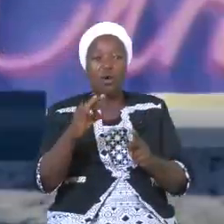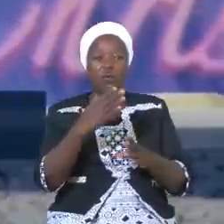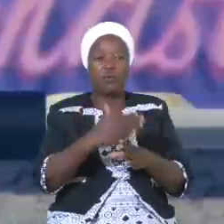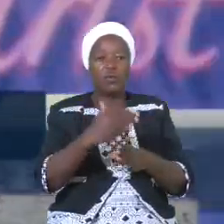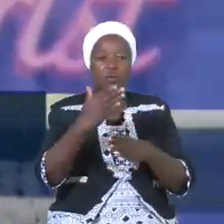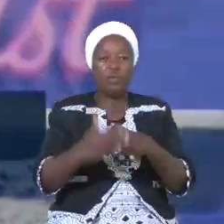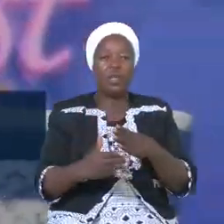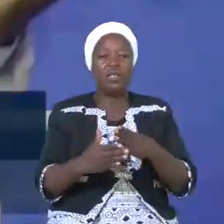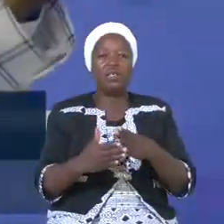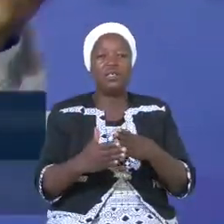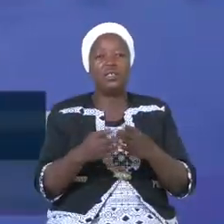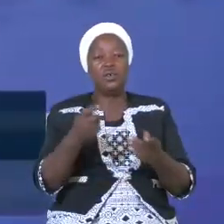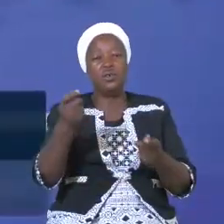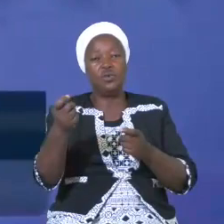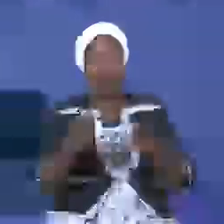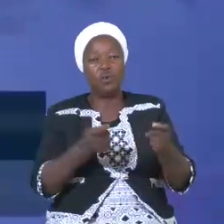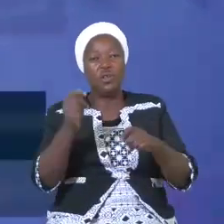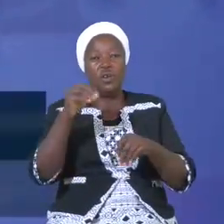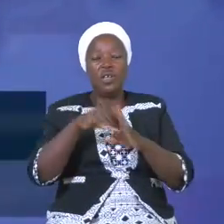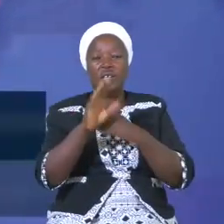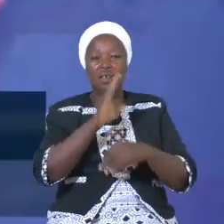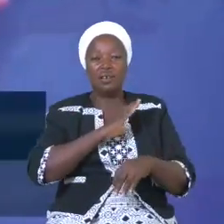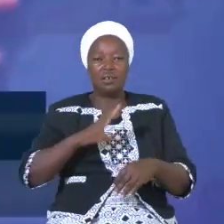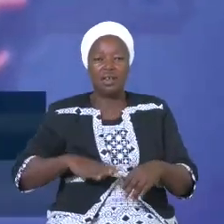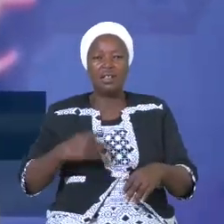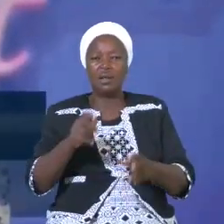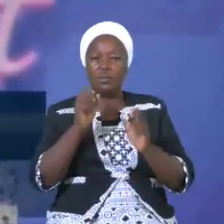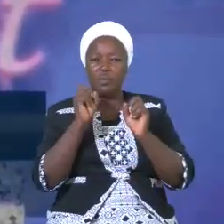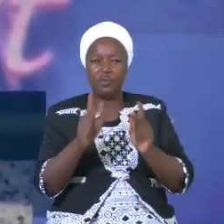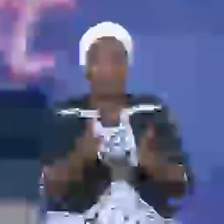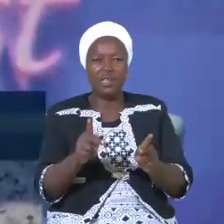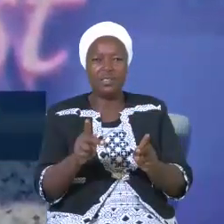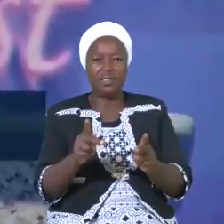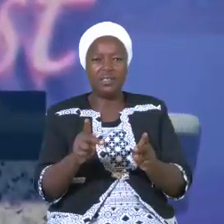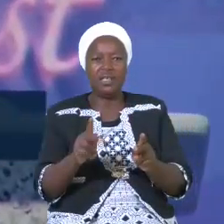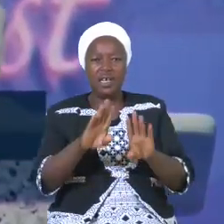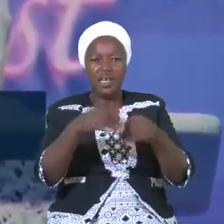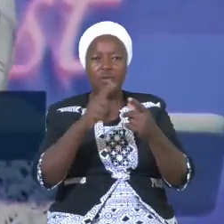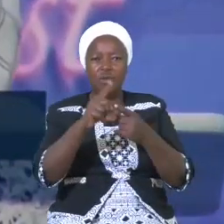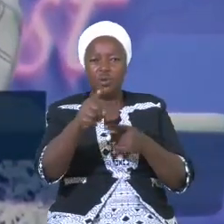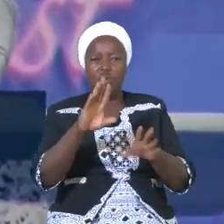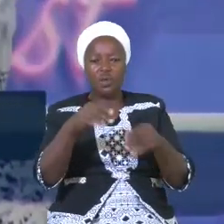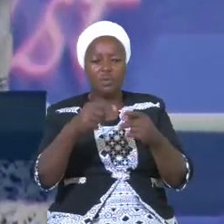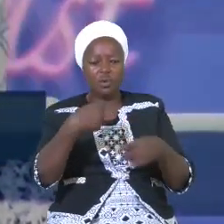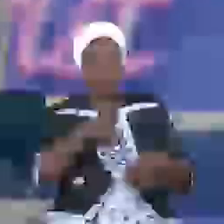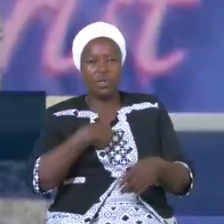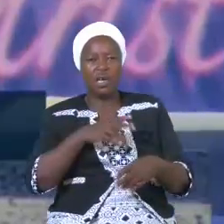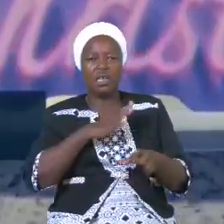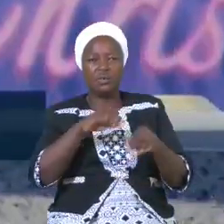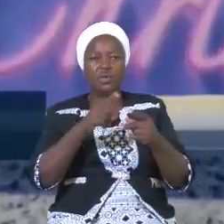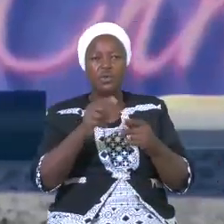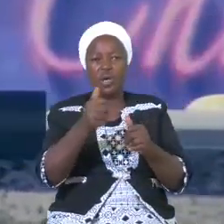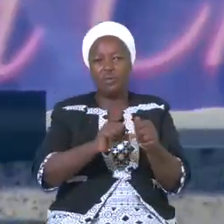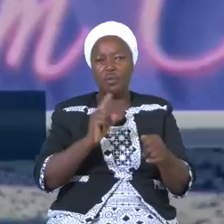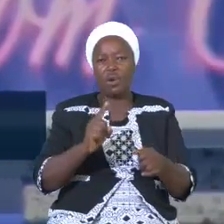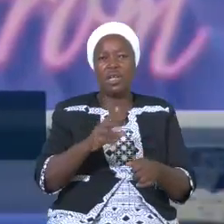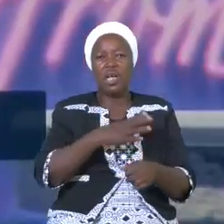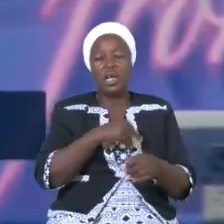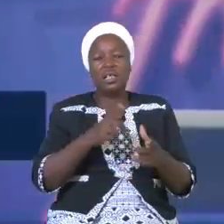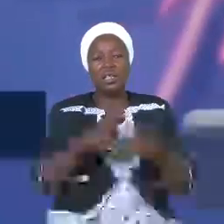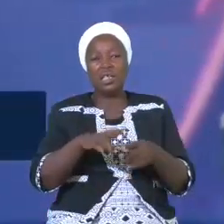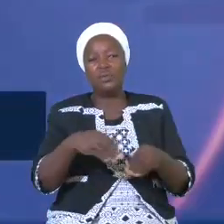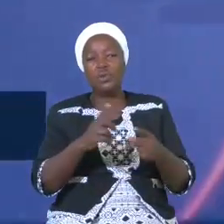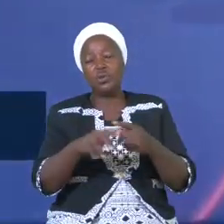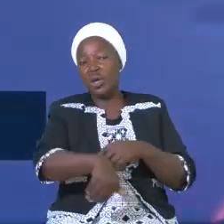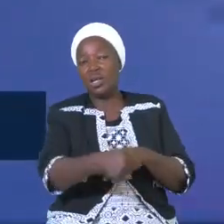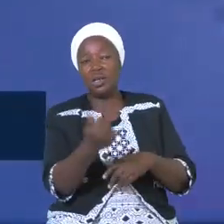dominion in christ a privilege give me to you give it to me give it to everyone giving to anyone